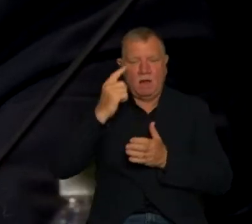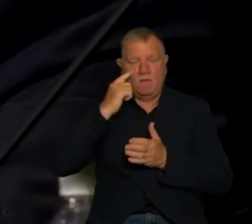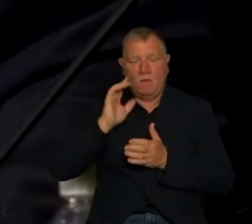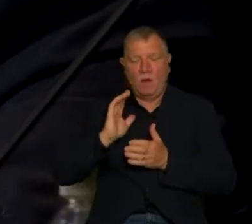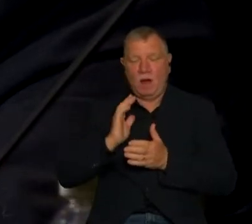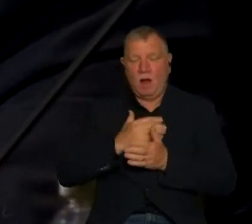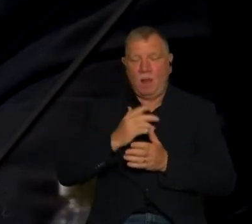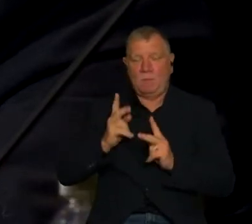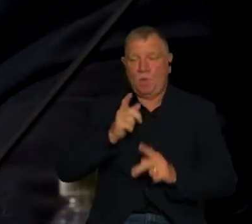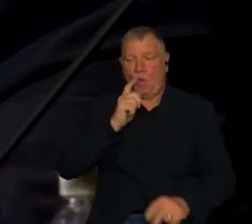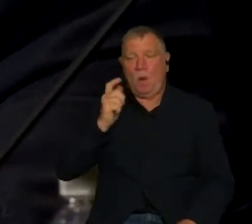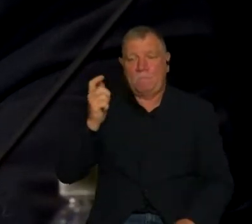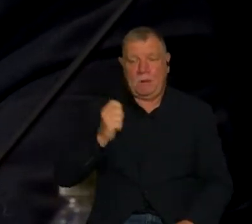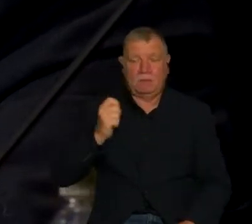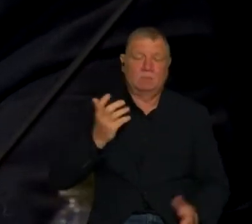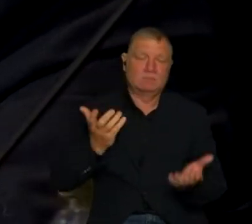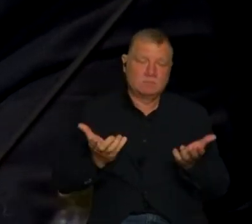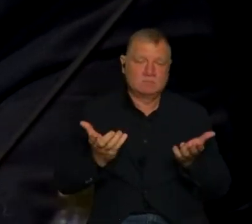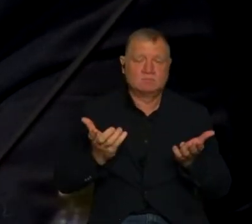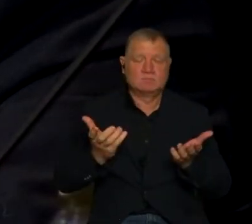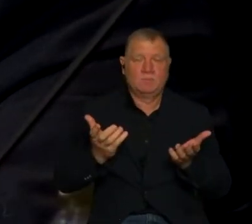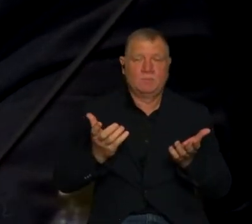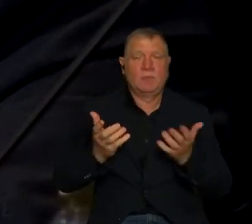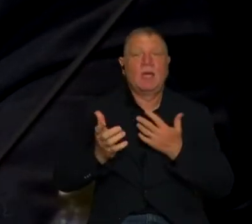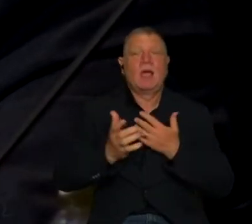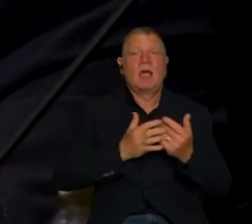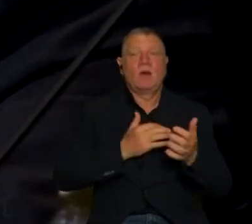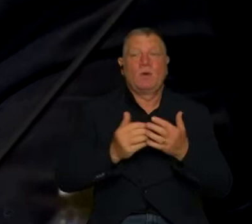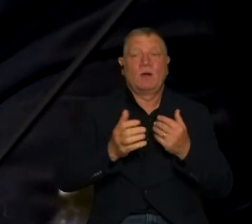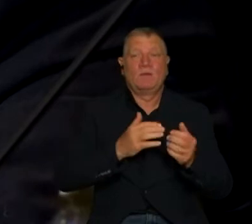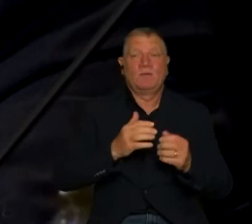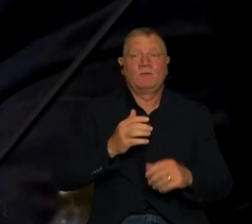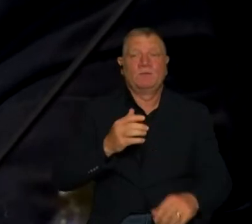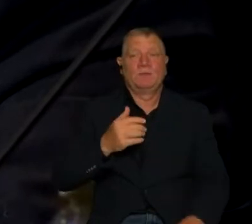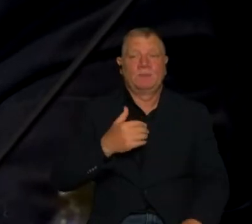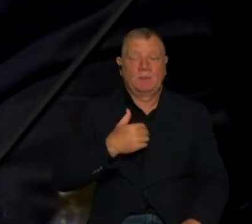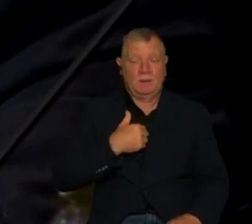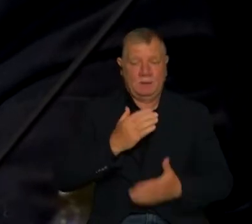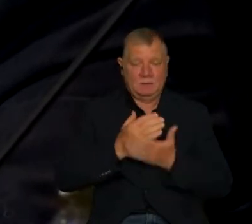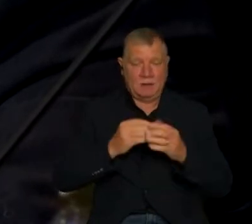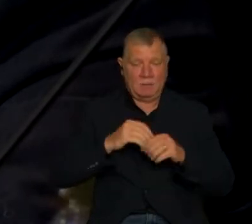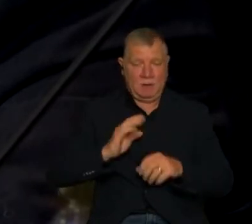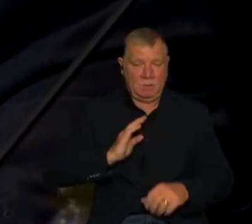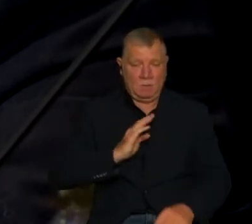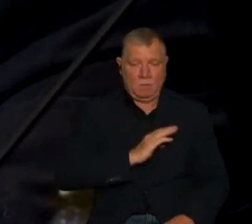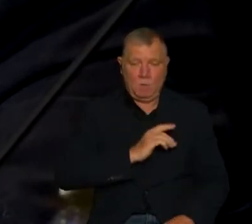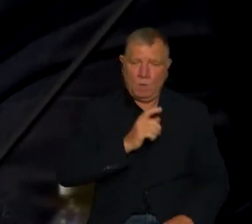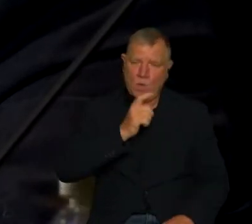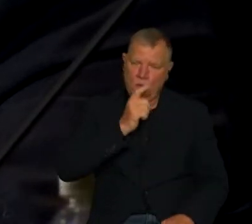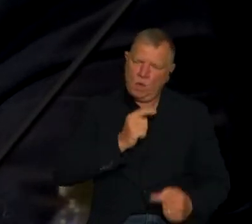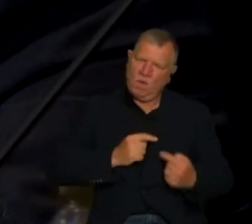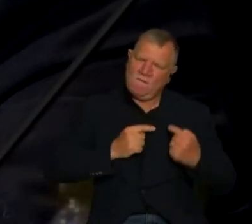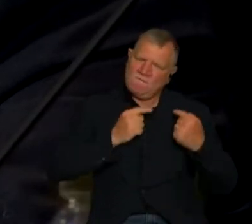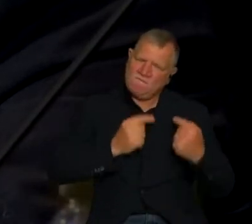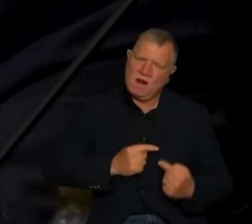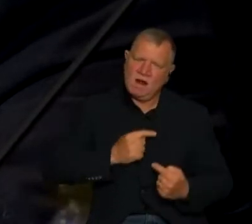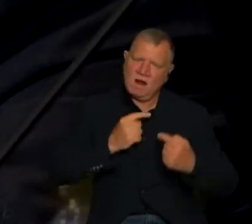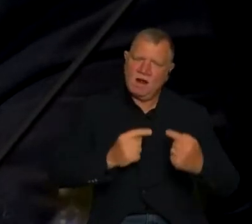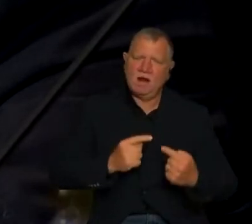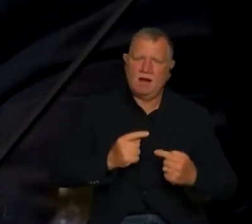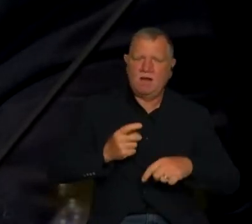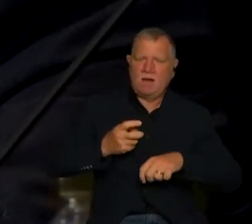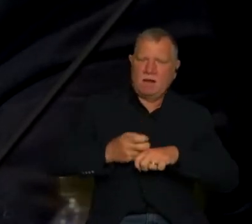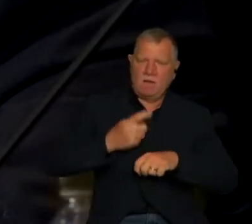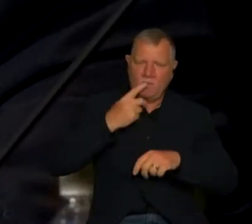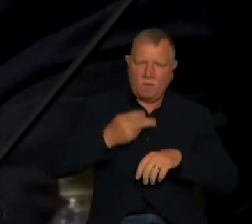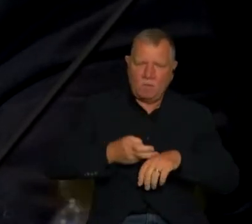pensioners, los pensionados. However, there are some of us in this board that are fighting hard for the people of Puerto